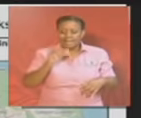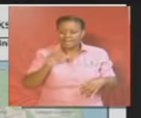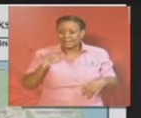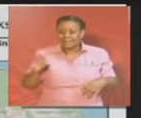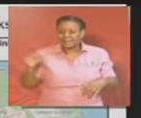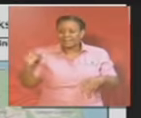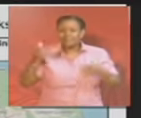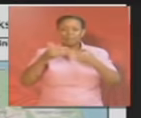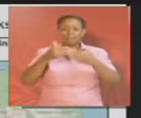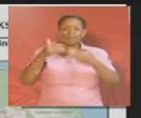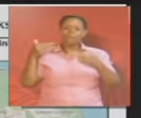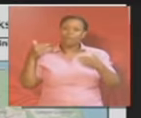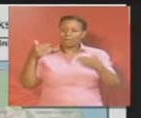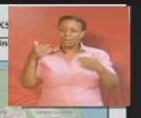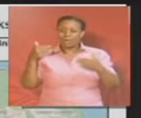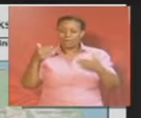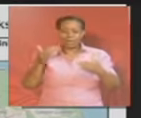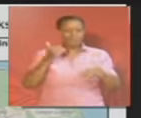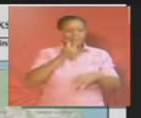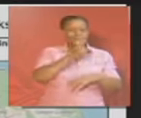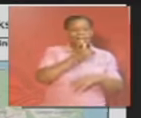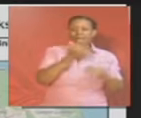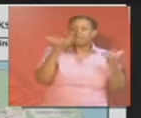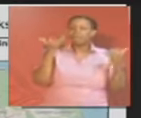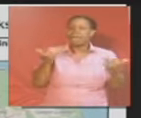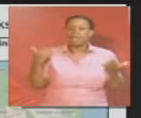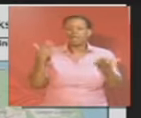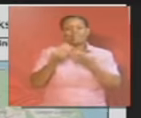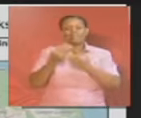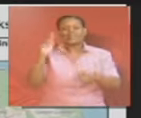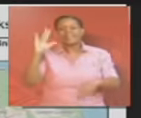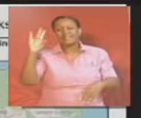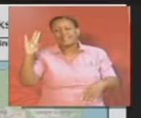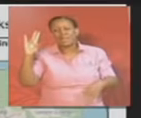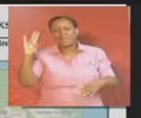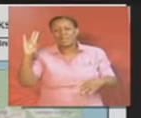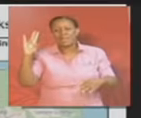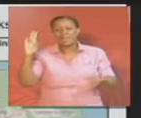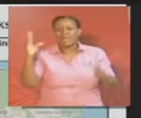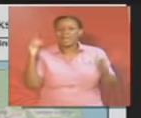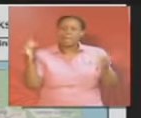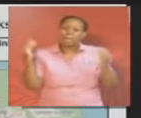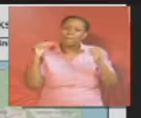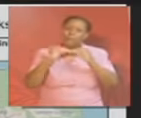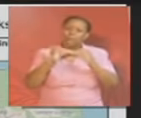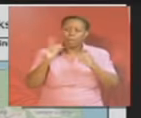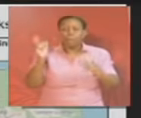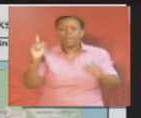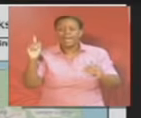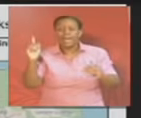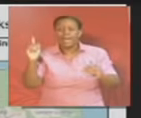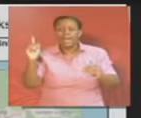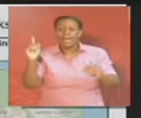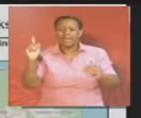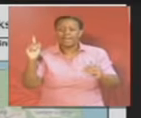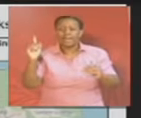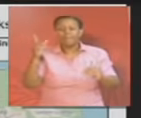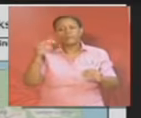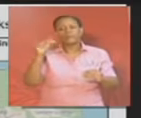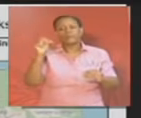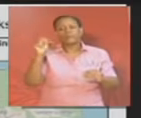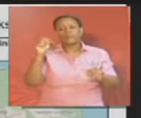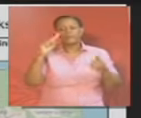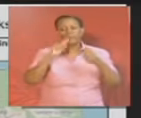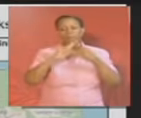clusters are quite evident on the map, with several being recorded in the east-west corridor area. And we continue to record clusters in central,